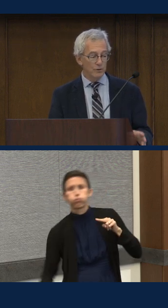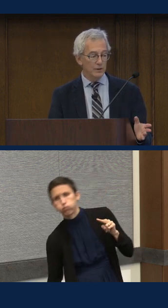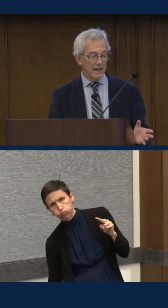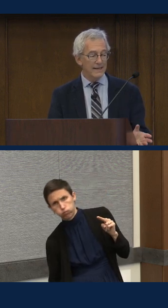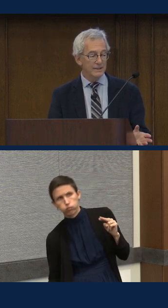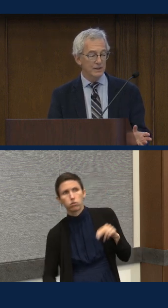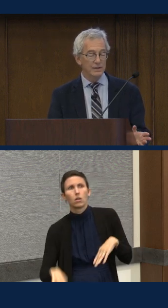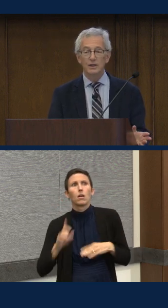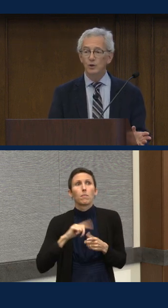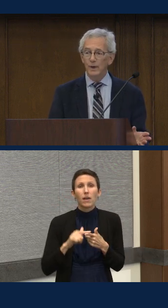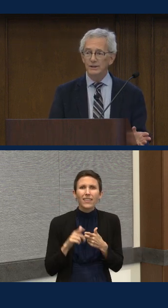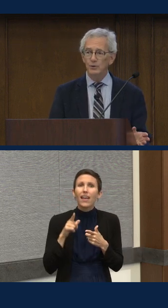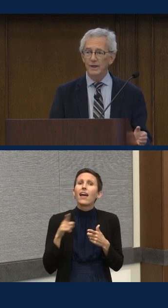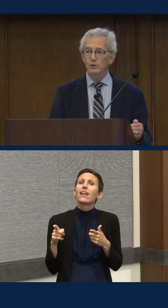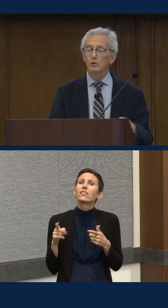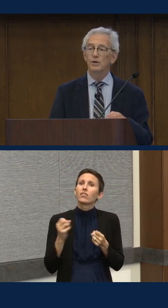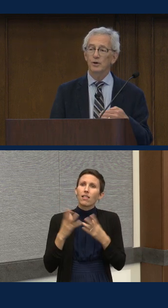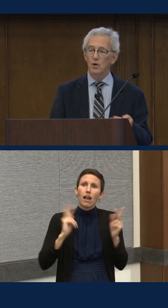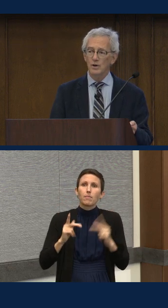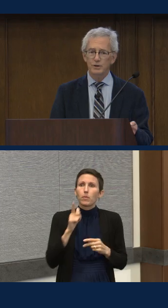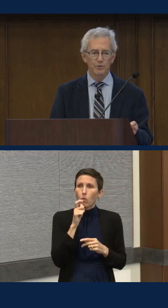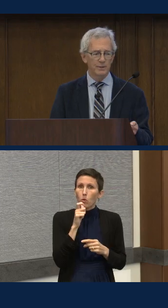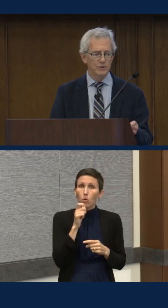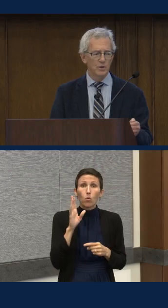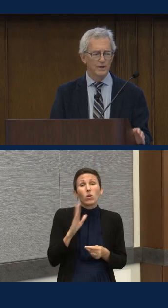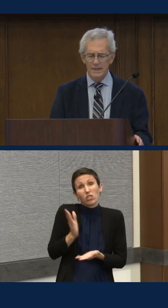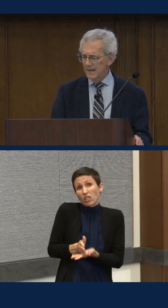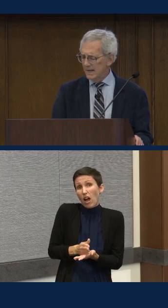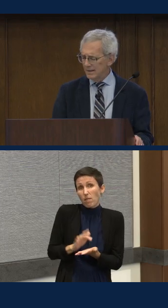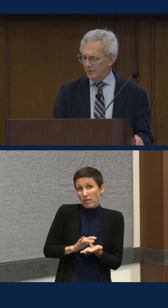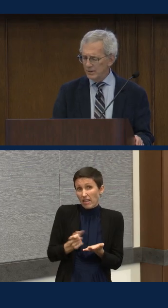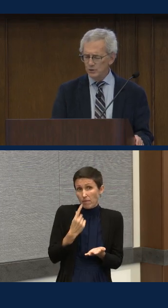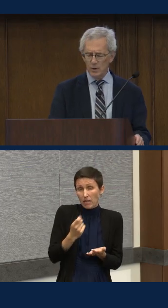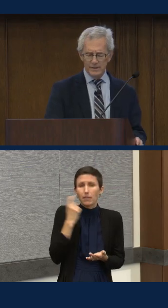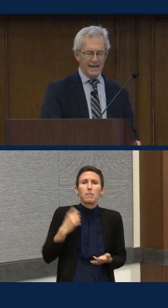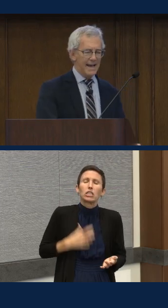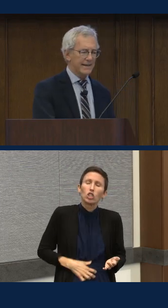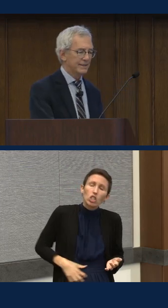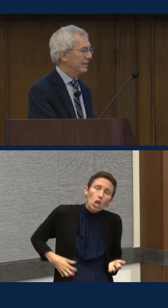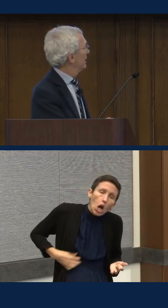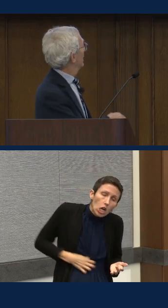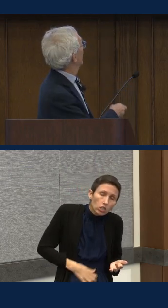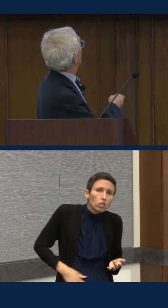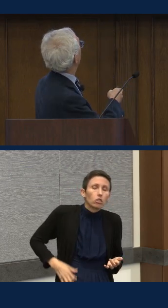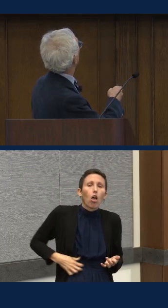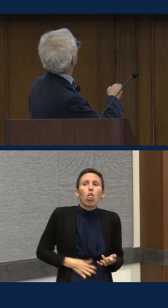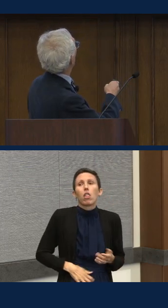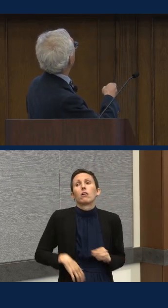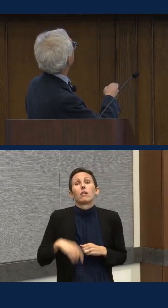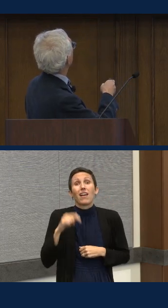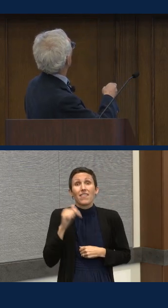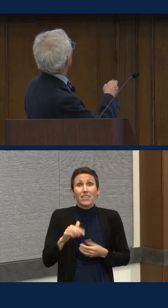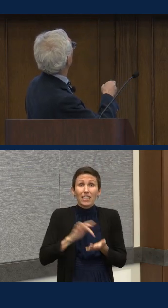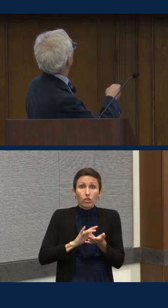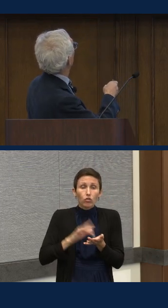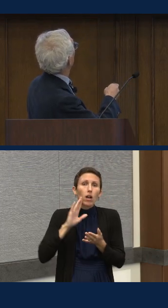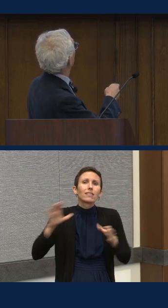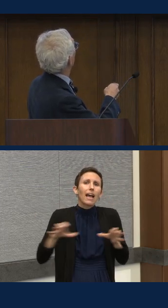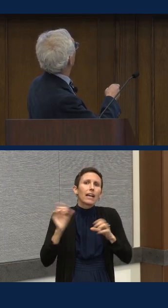And then there's a high discontinuation rate due to the nausea from these drugs. Now, these drugs act in the